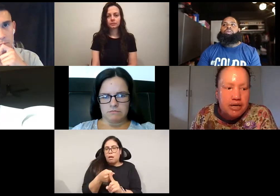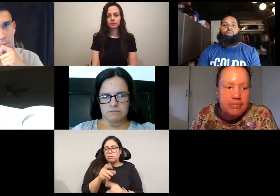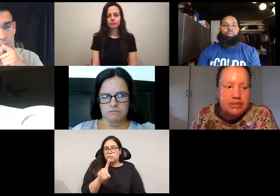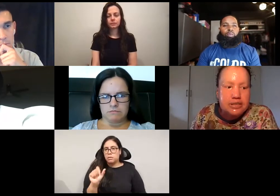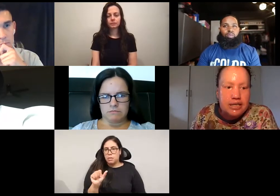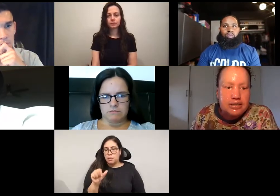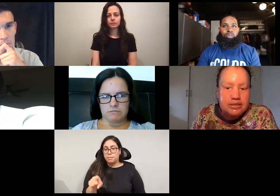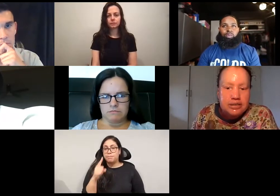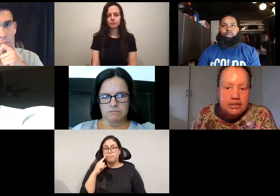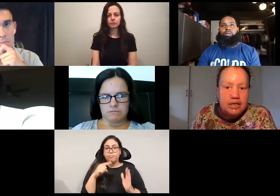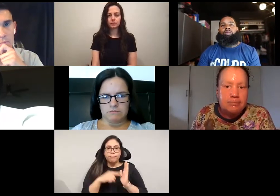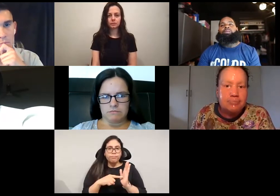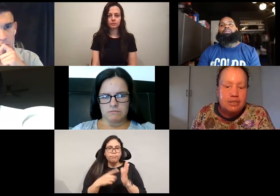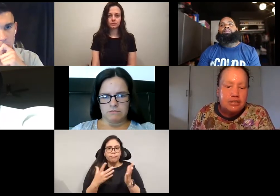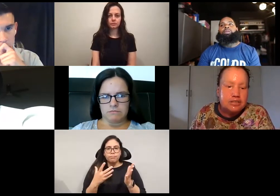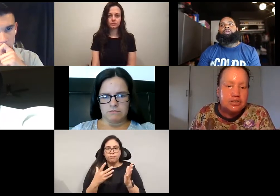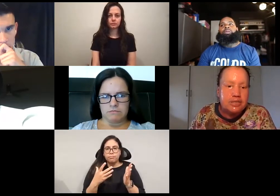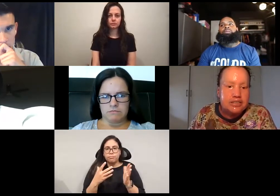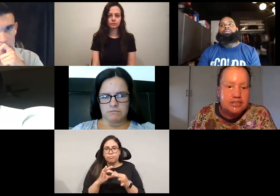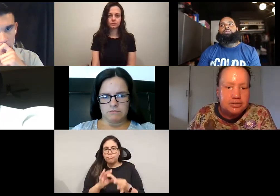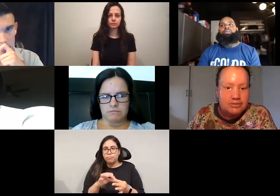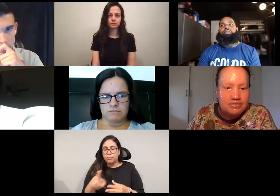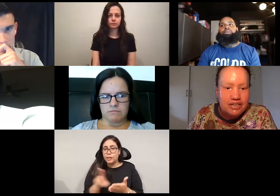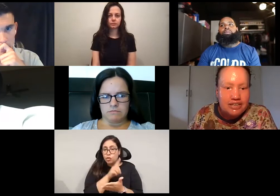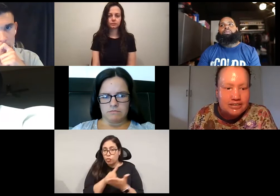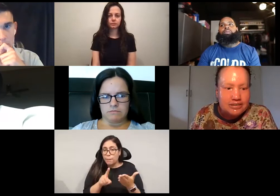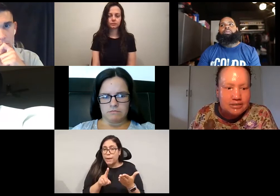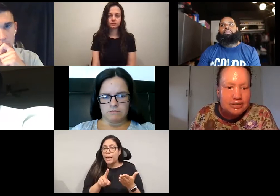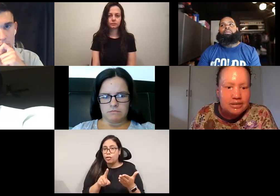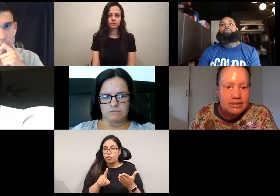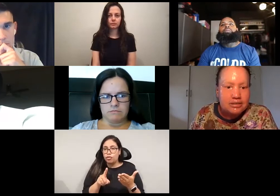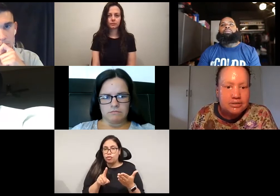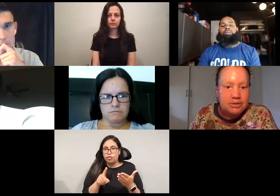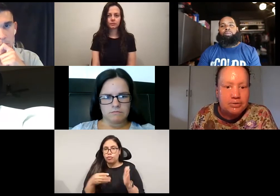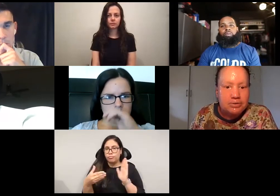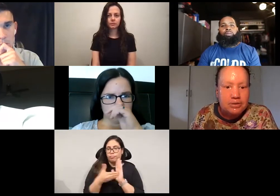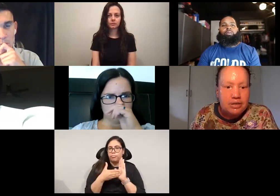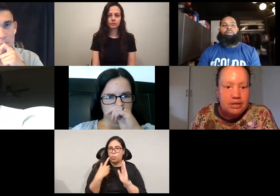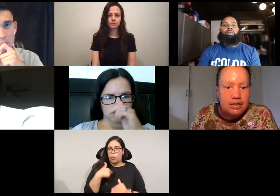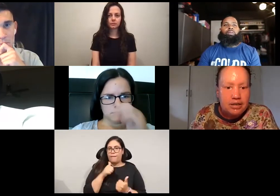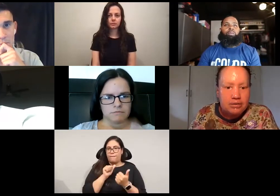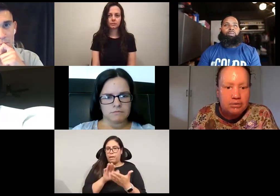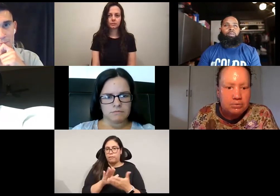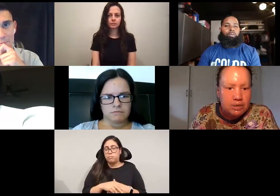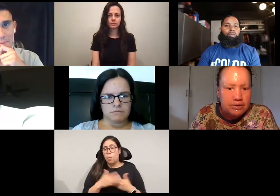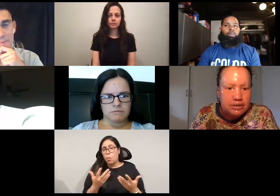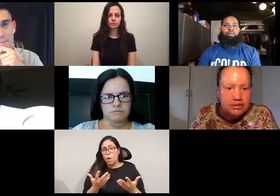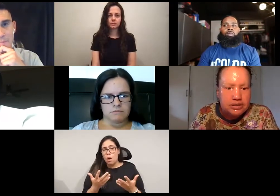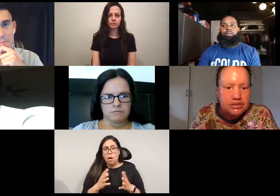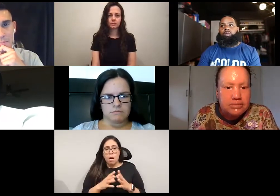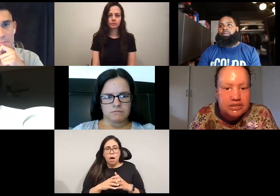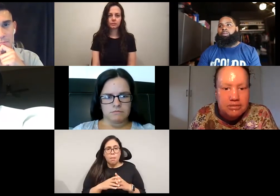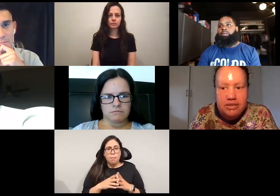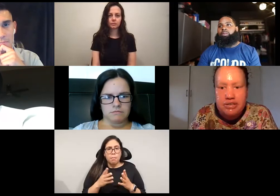the impairment and the discrimination we face. So, yeah. Oh, I don't